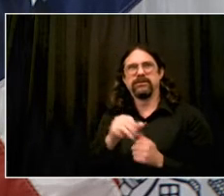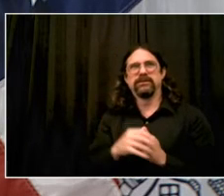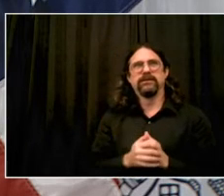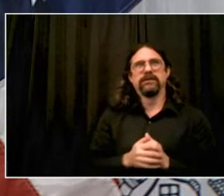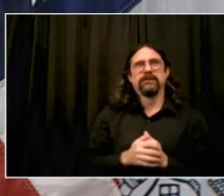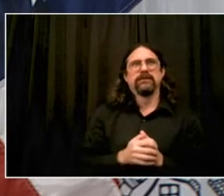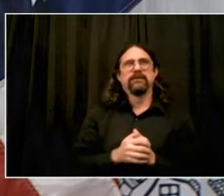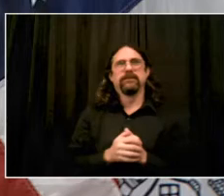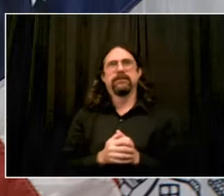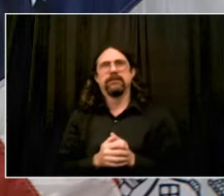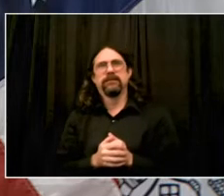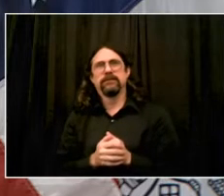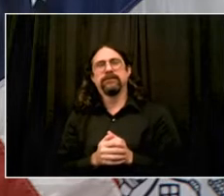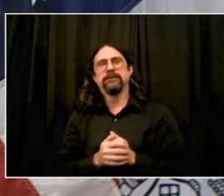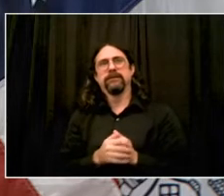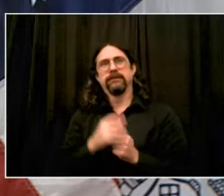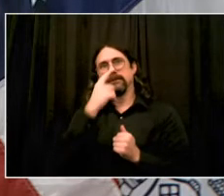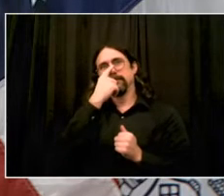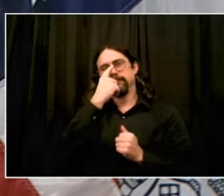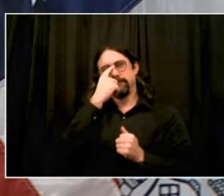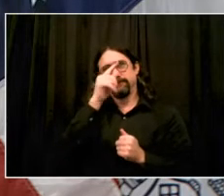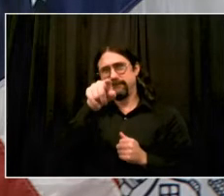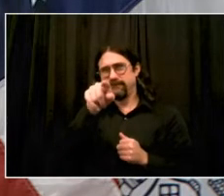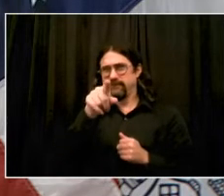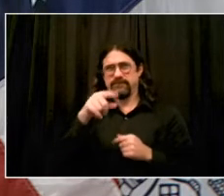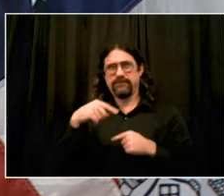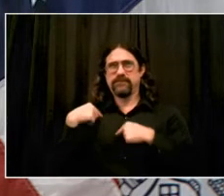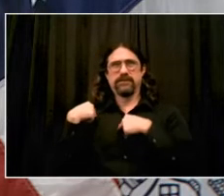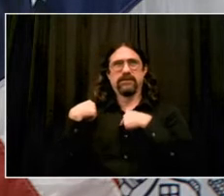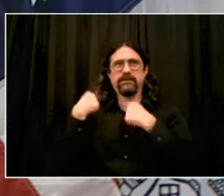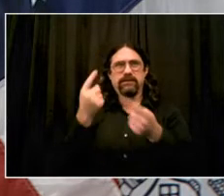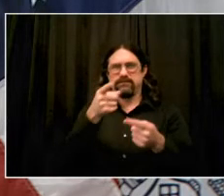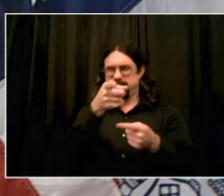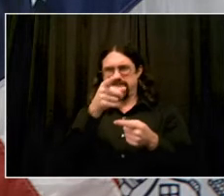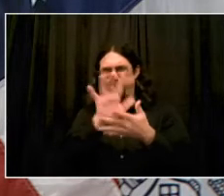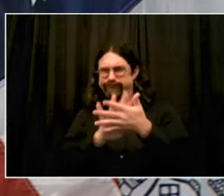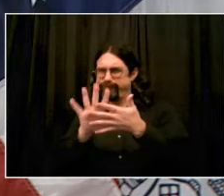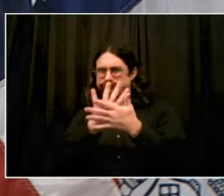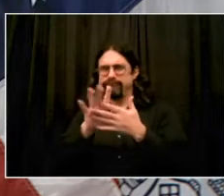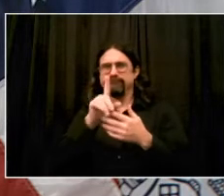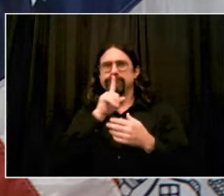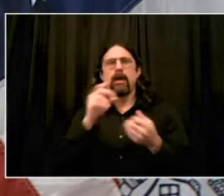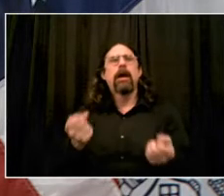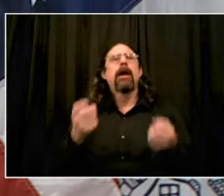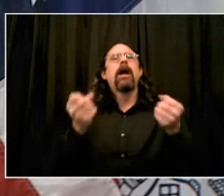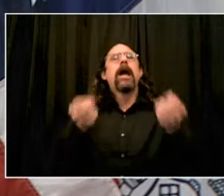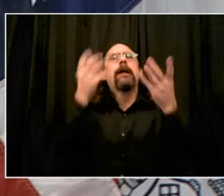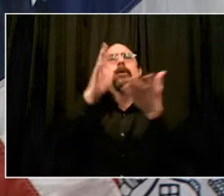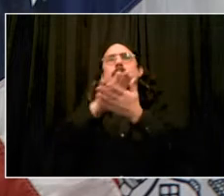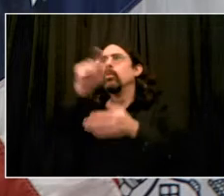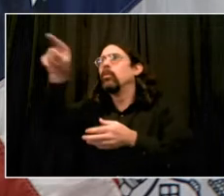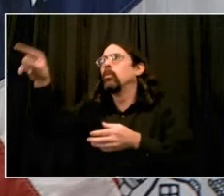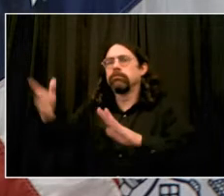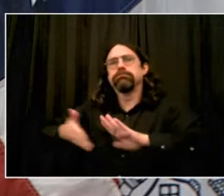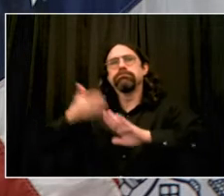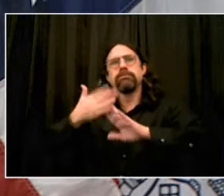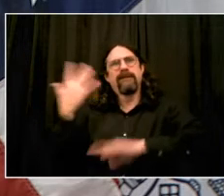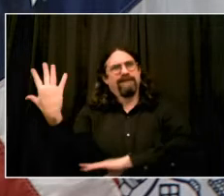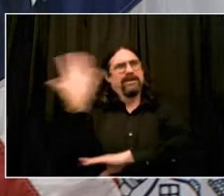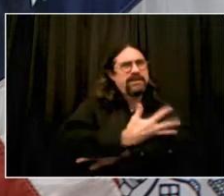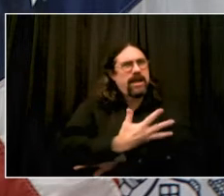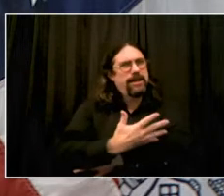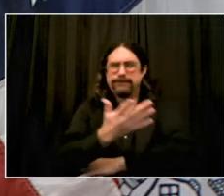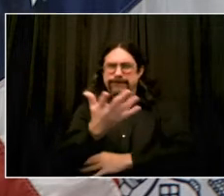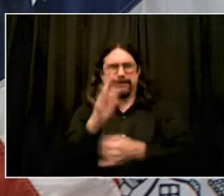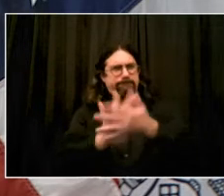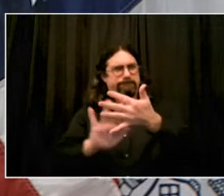you say why is that? Why can't we nail down a number? Like, can you, I mean, maybe just sort of trying to re-articulate the question, because I think it's important